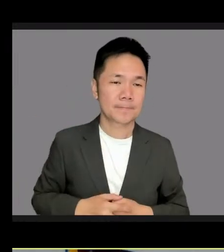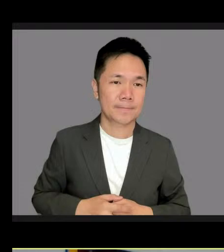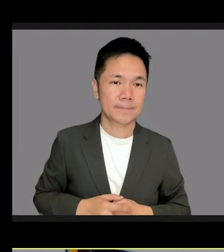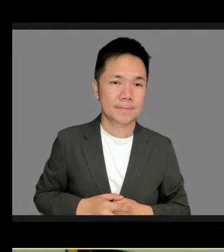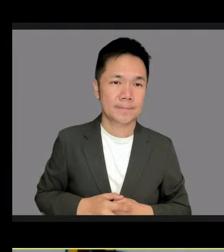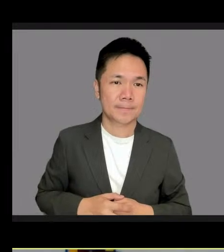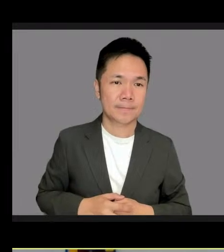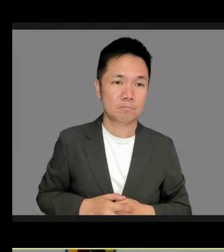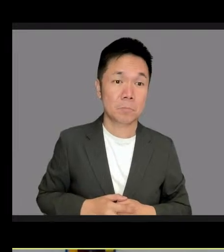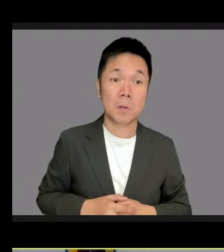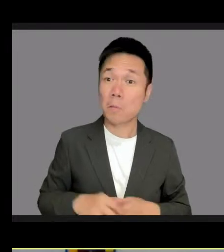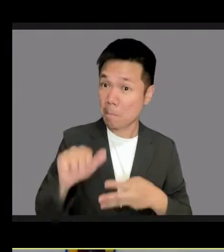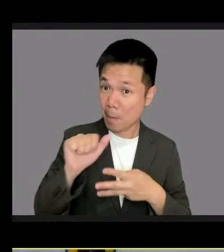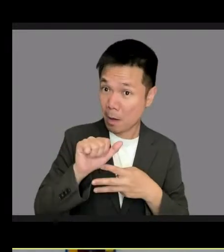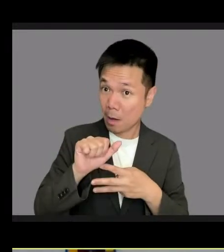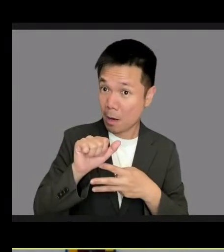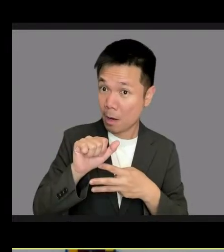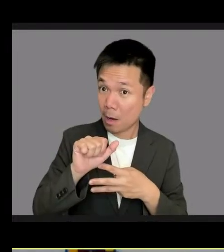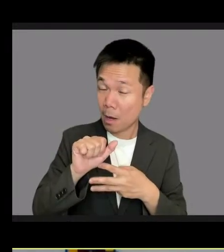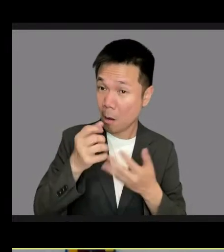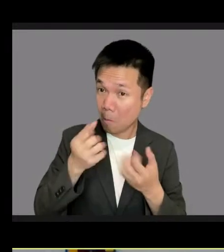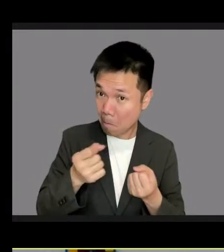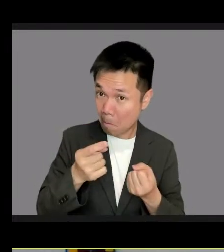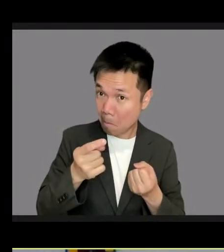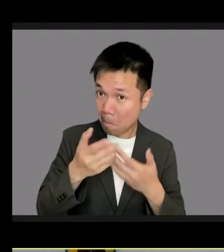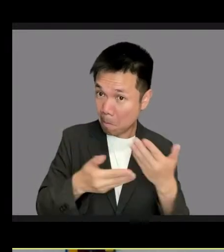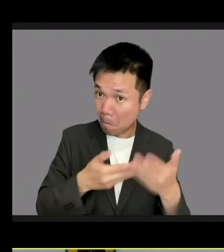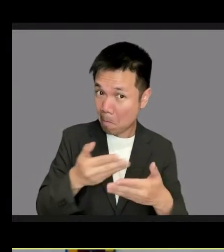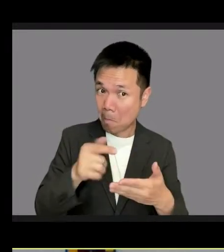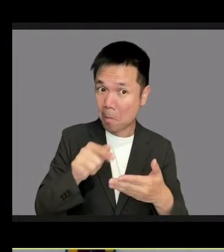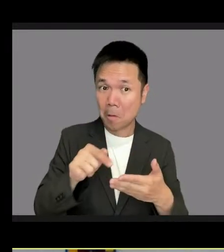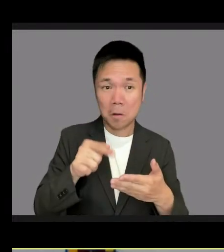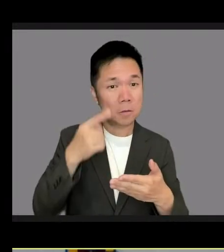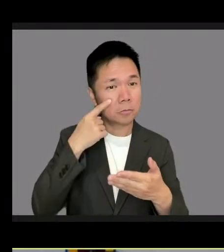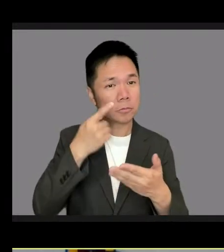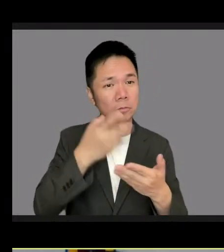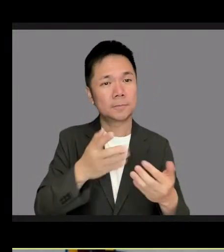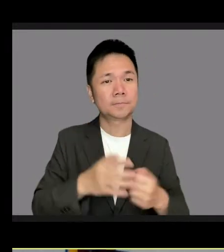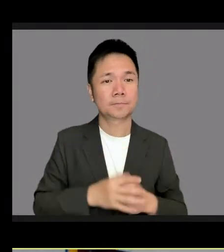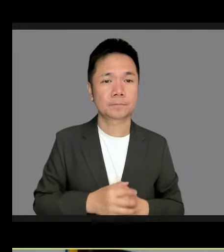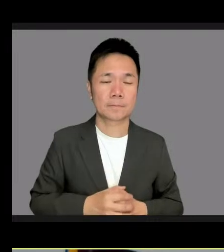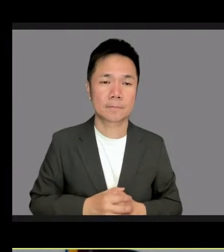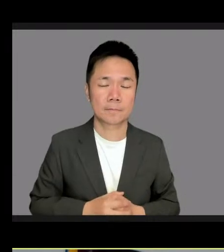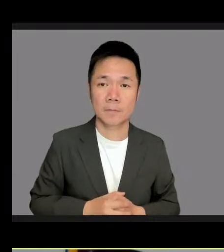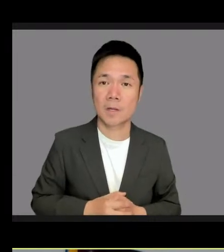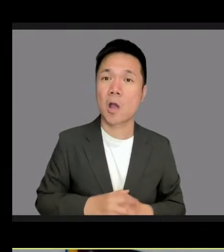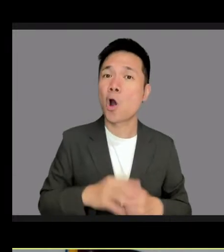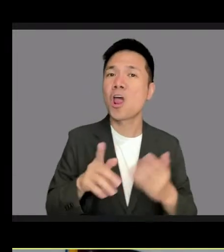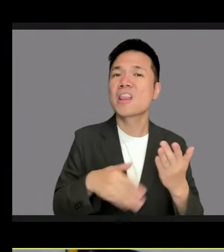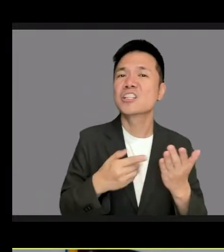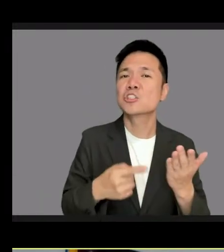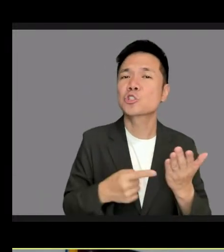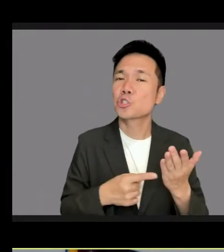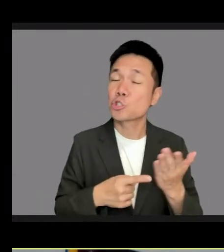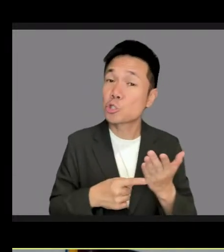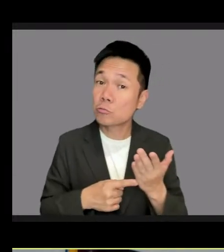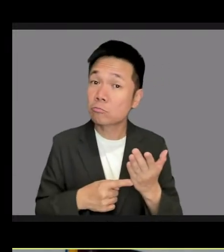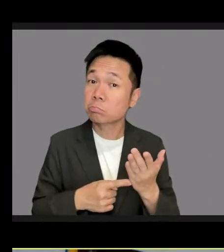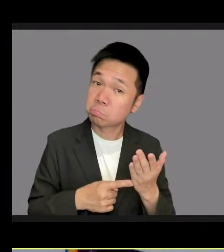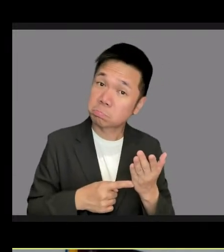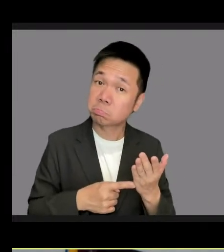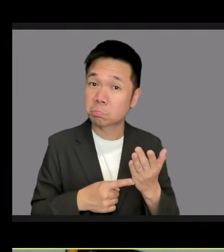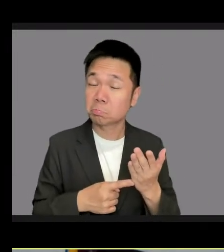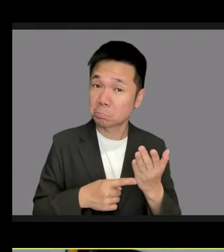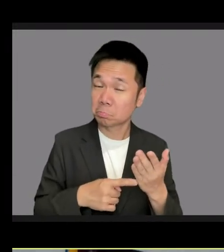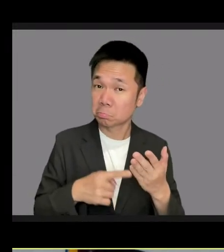not implemented, that means the site is, or any of those contents or any of those digital content that we